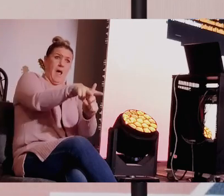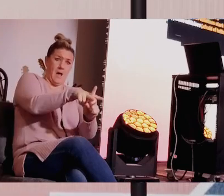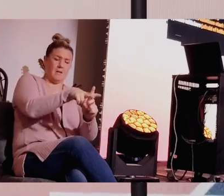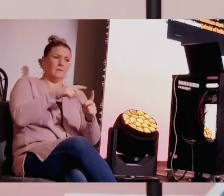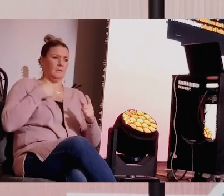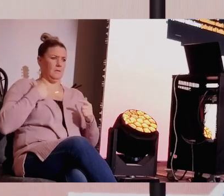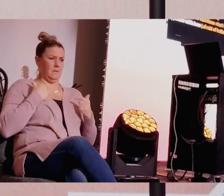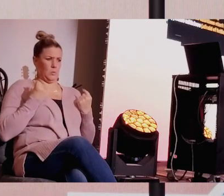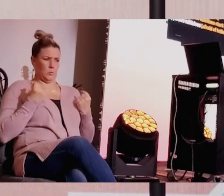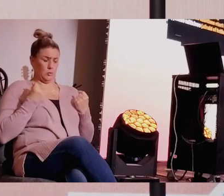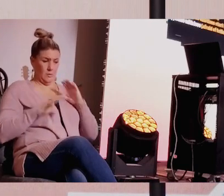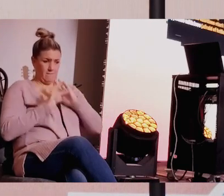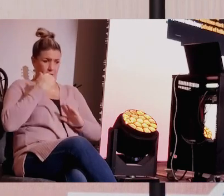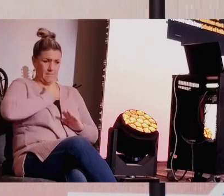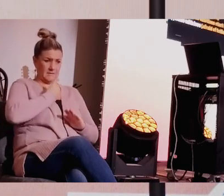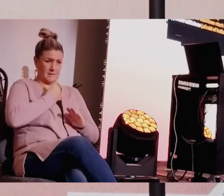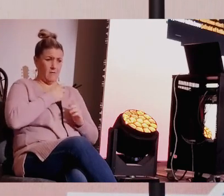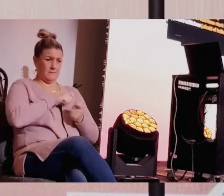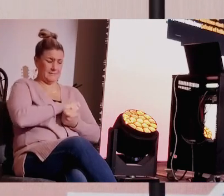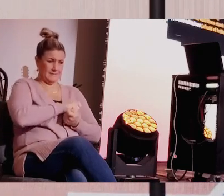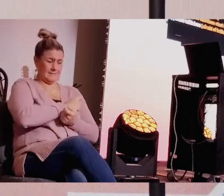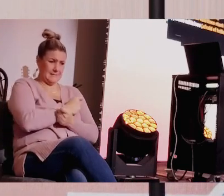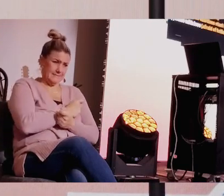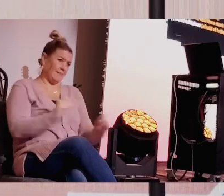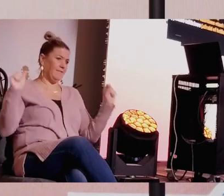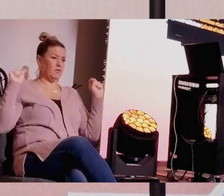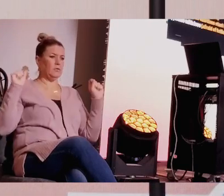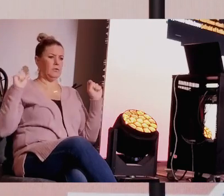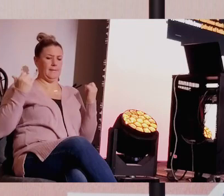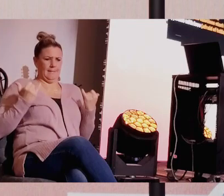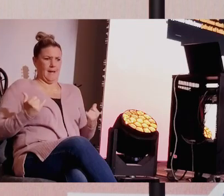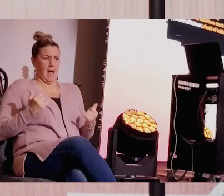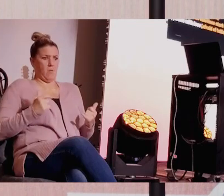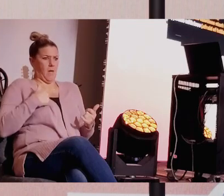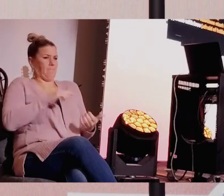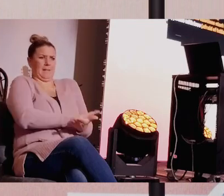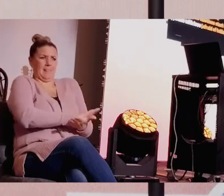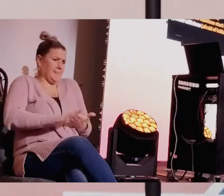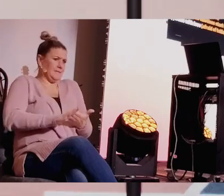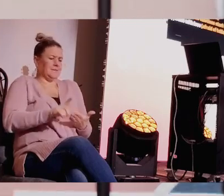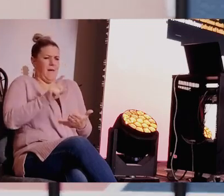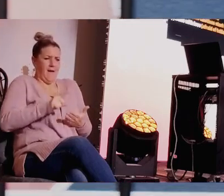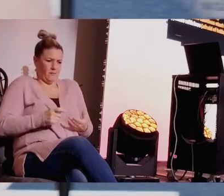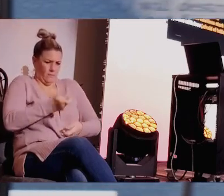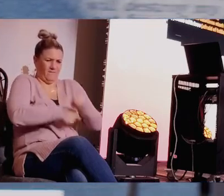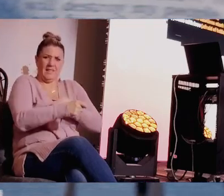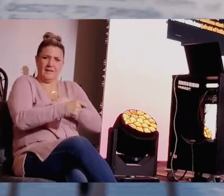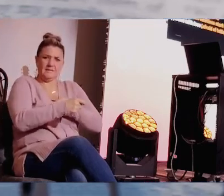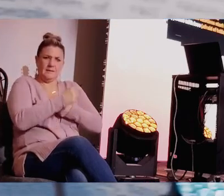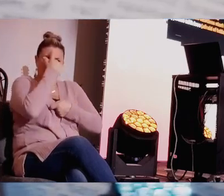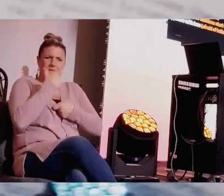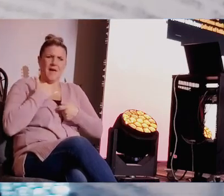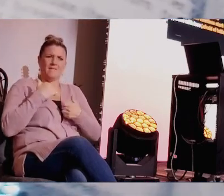what I need to do is where I found myself delivered, where I found myself now completely cleansed, I need to fill it because there's open